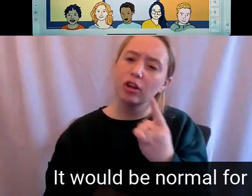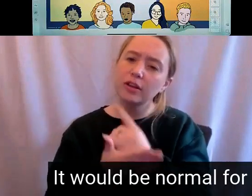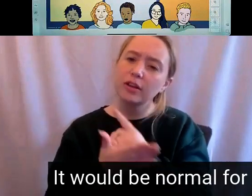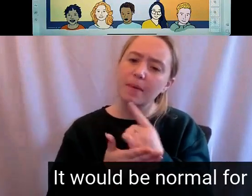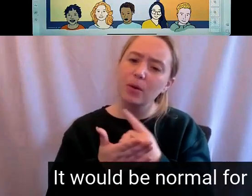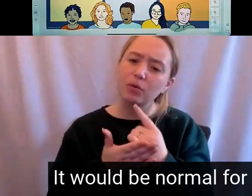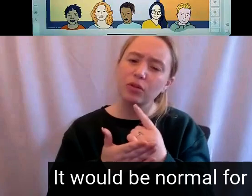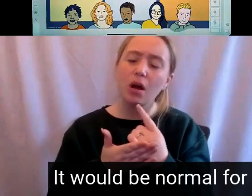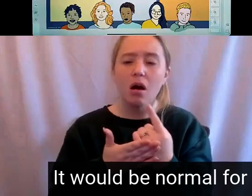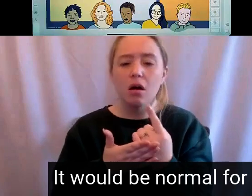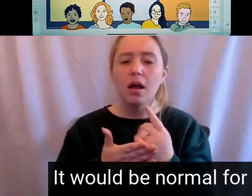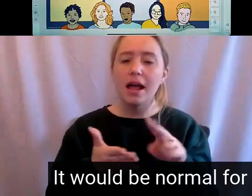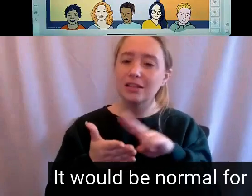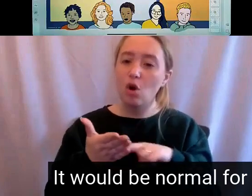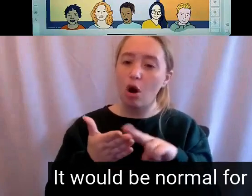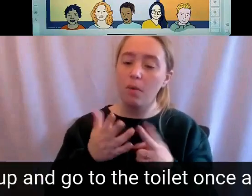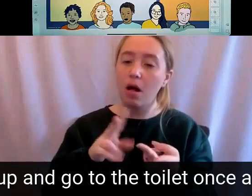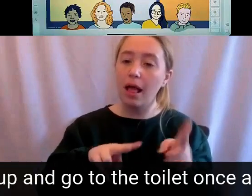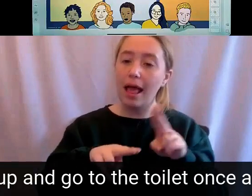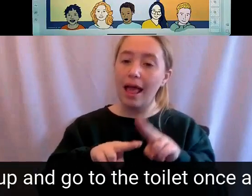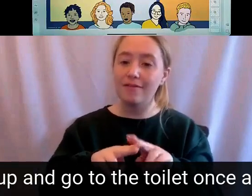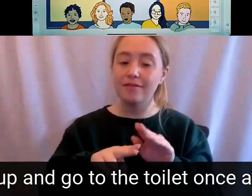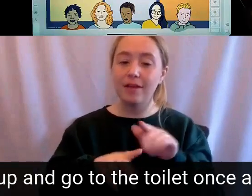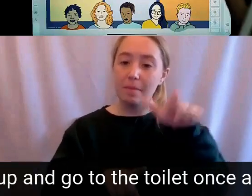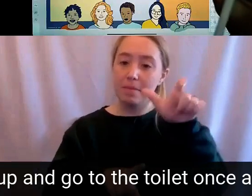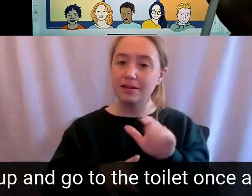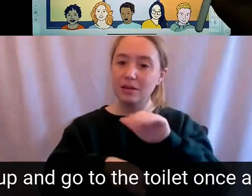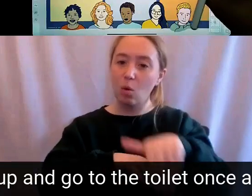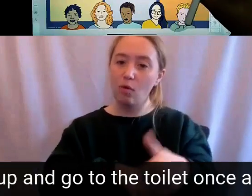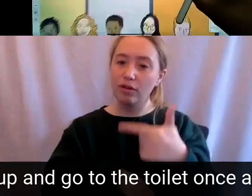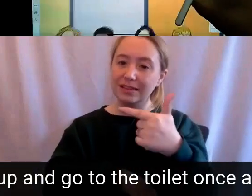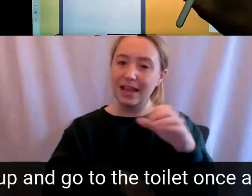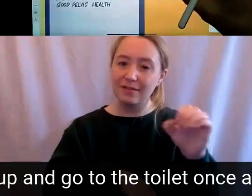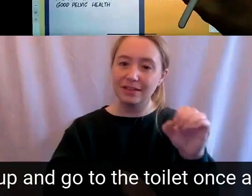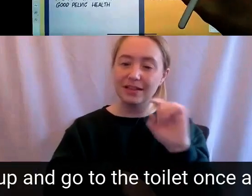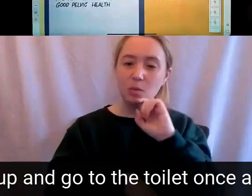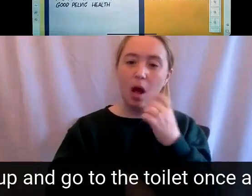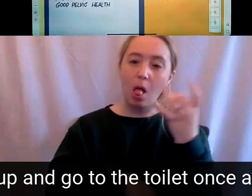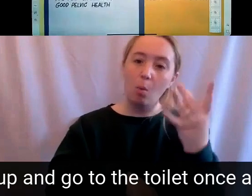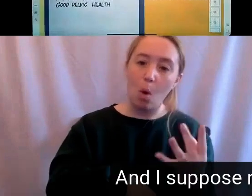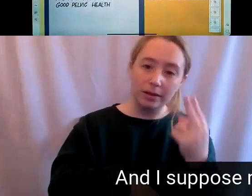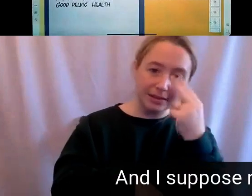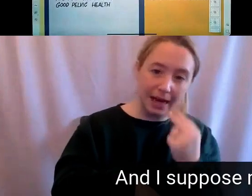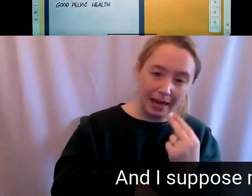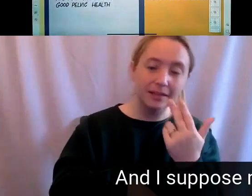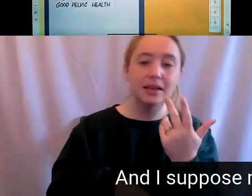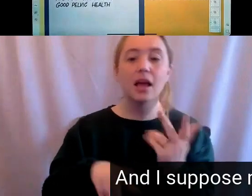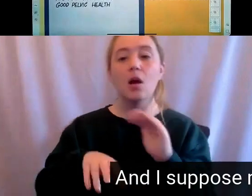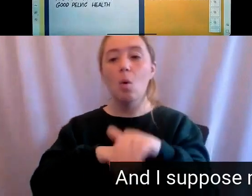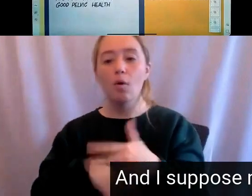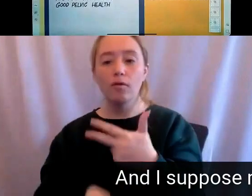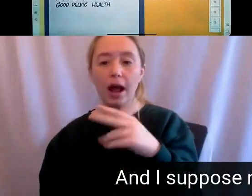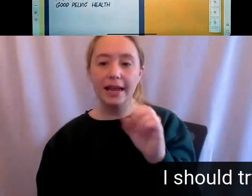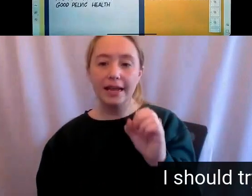it would be normal for someone over 70 to get up and go to the toilet once a night, and over 80 twice a night. And I suppose many